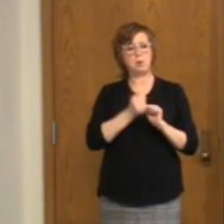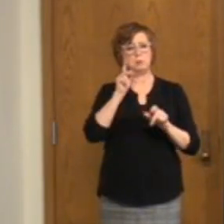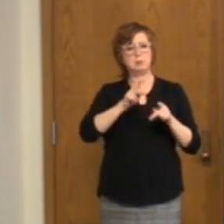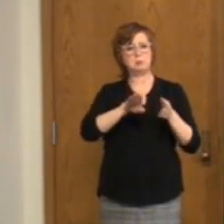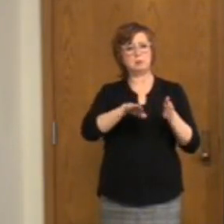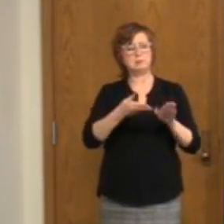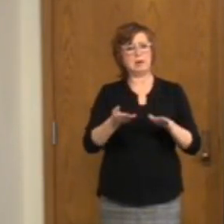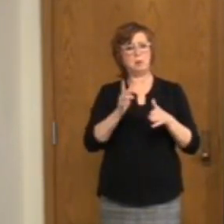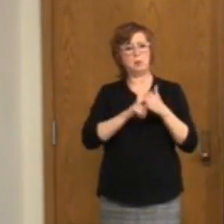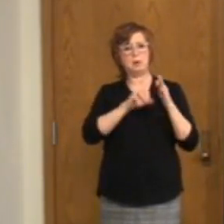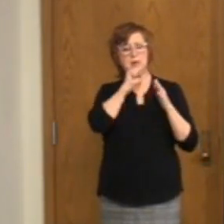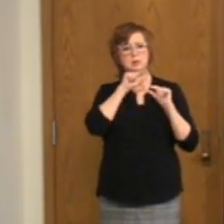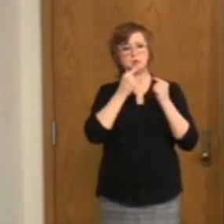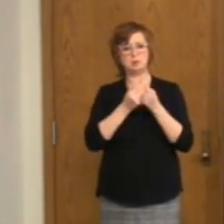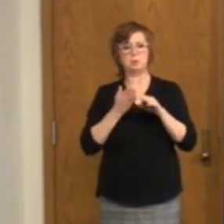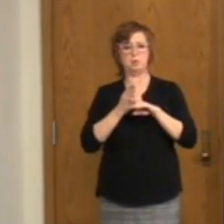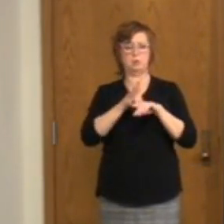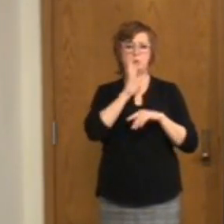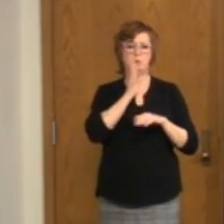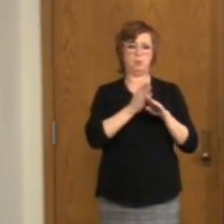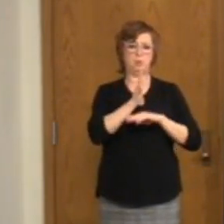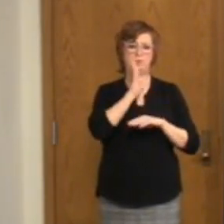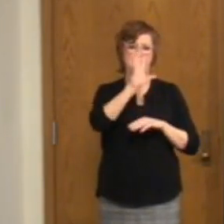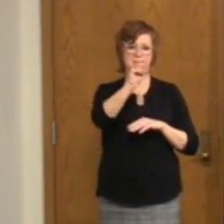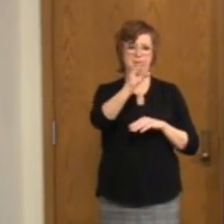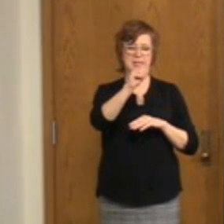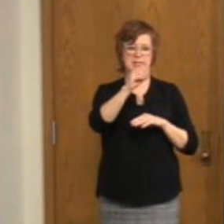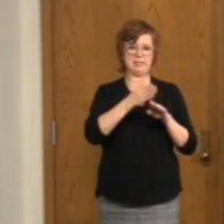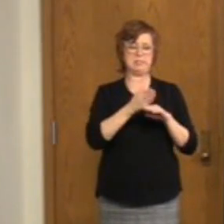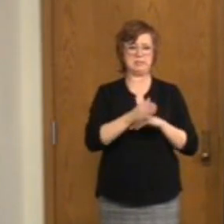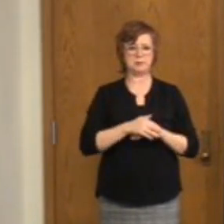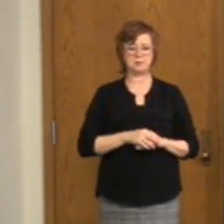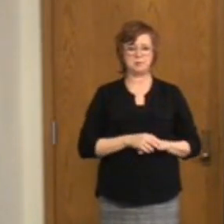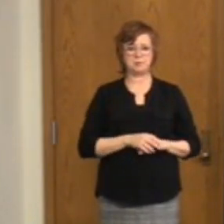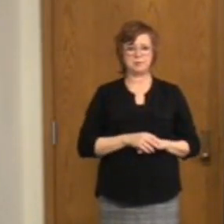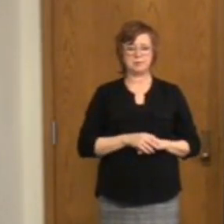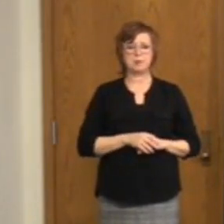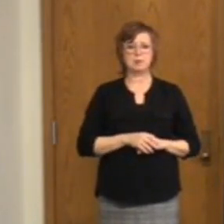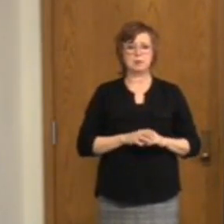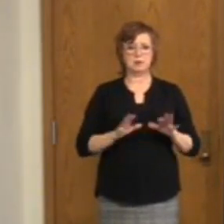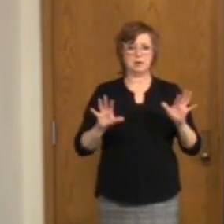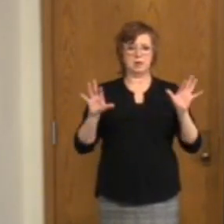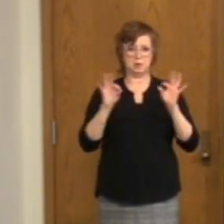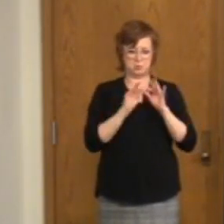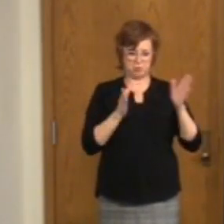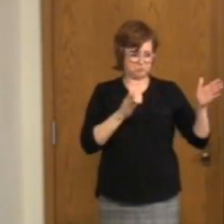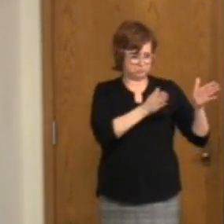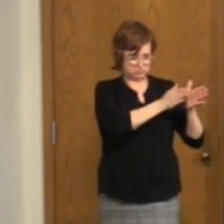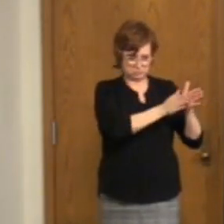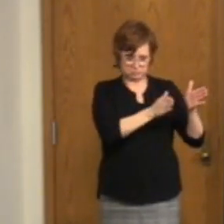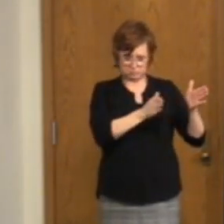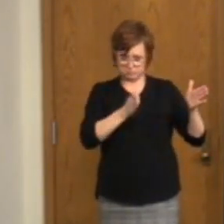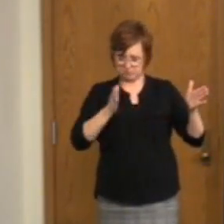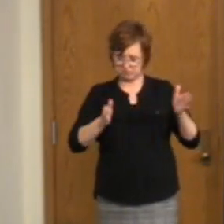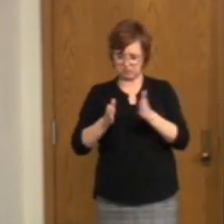start protecting the most vulnerable part of the population. But that doesn't mean that